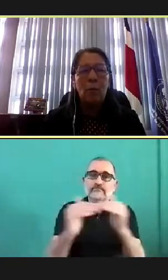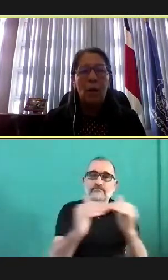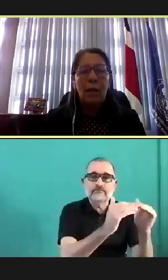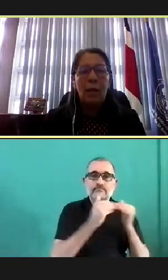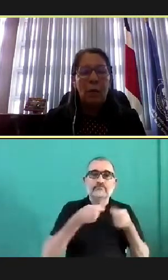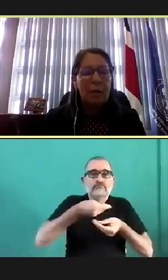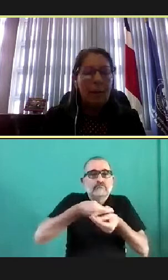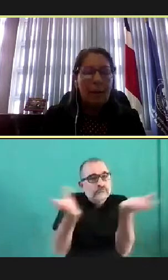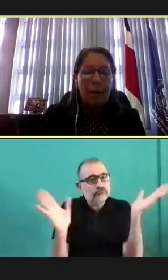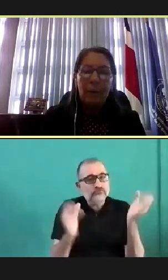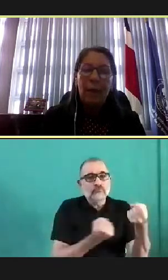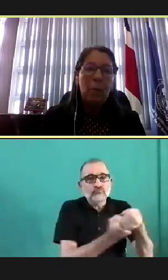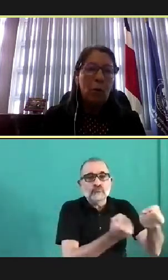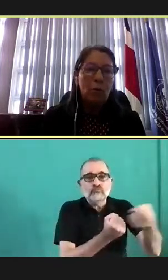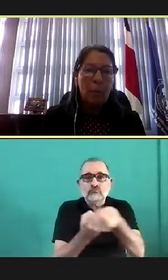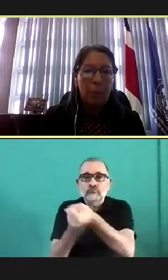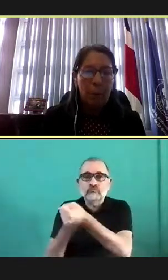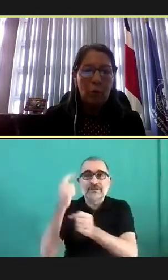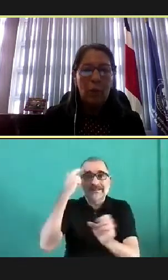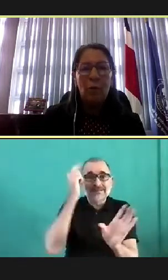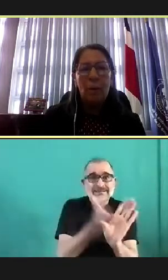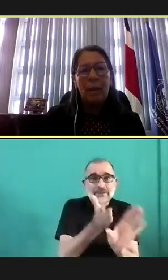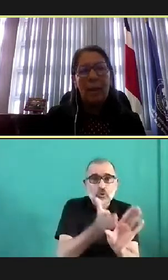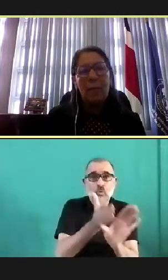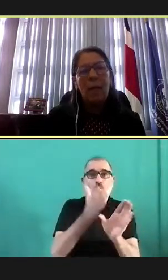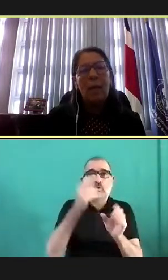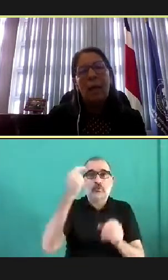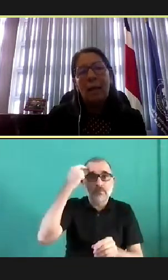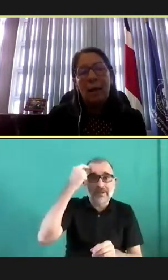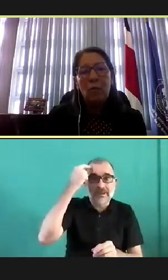During the pandemic, we